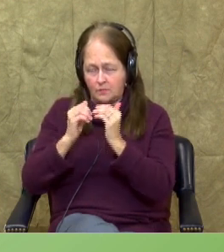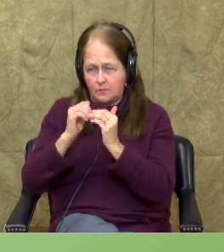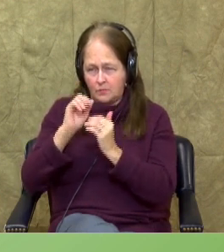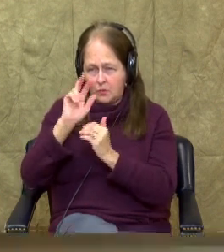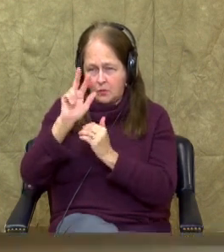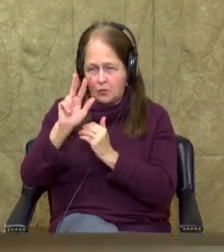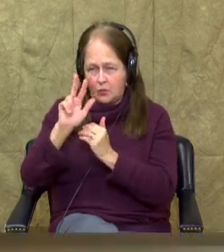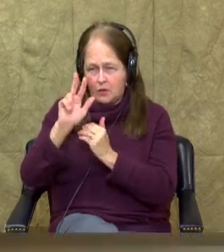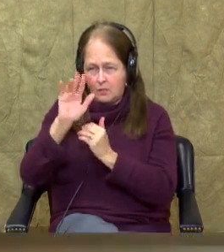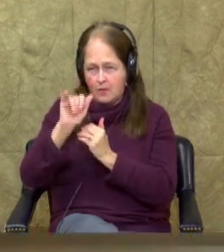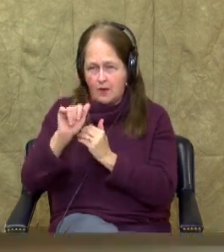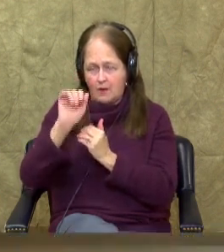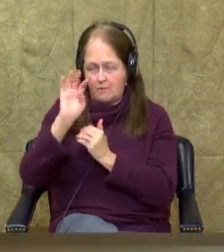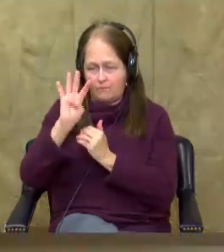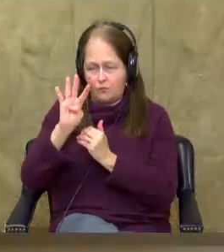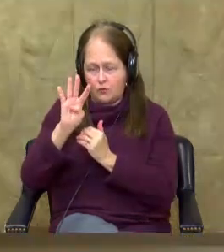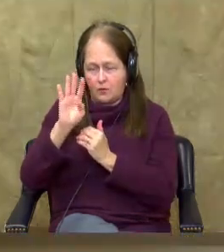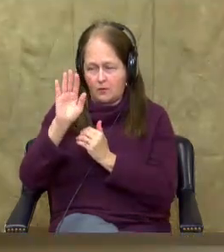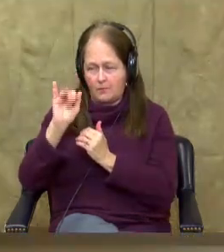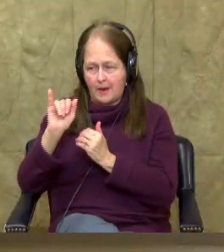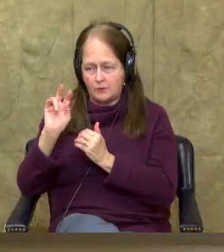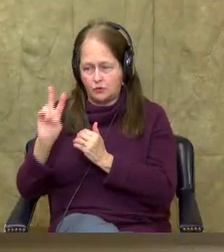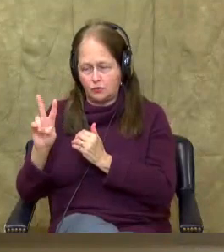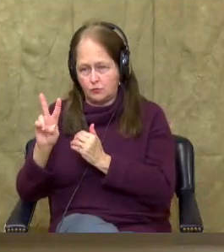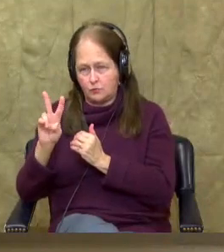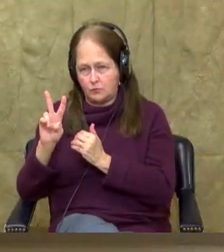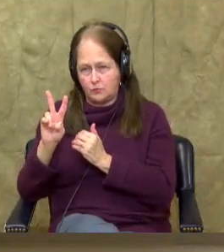3 by 4 by 2.